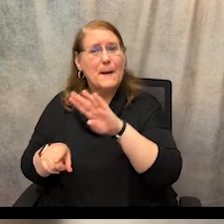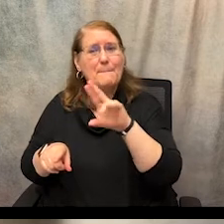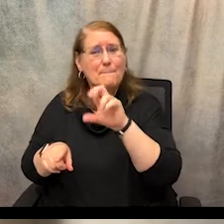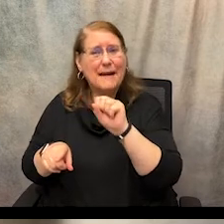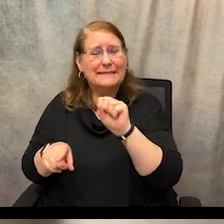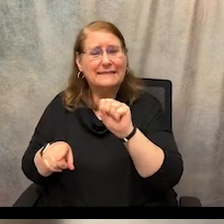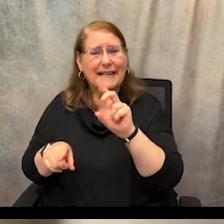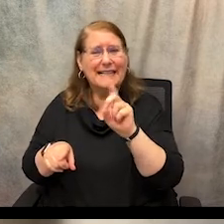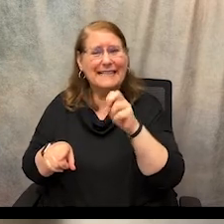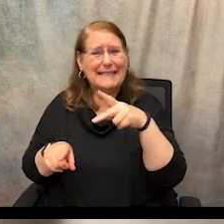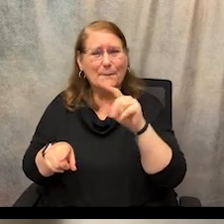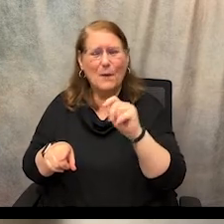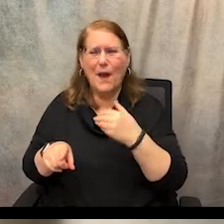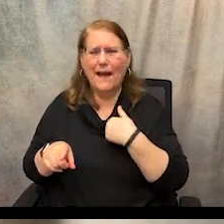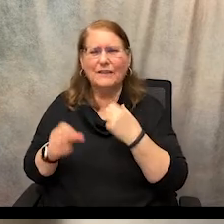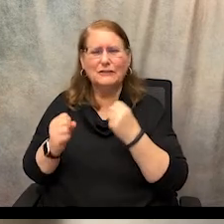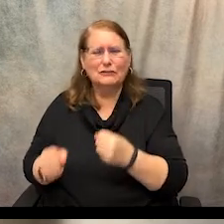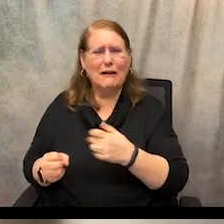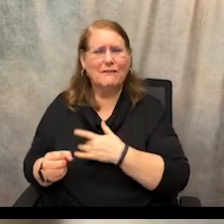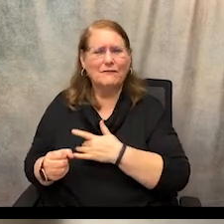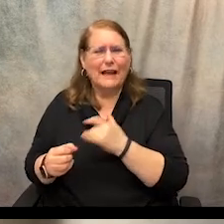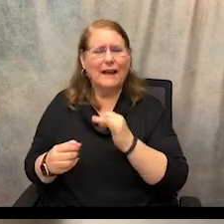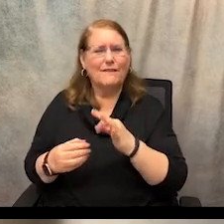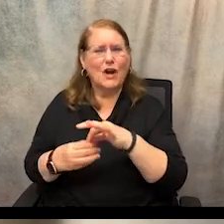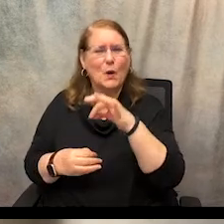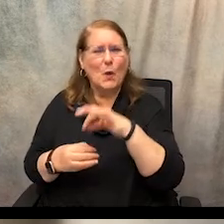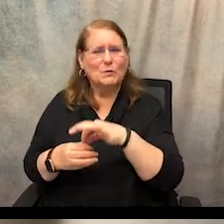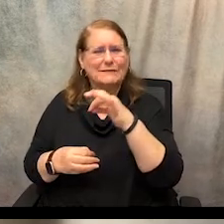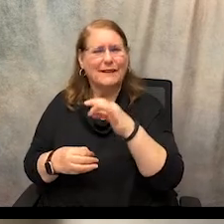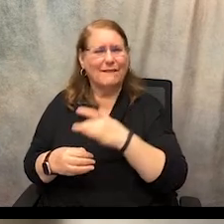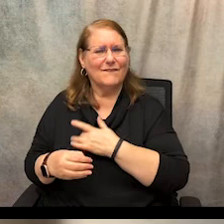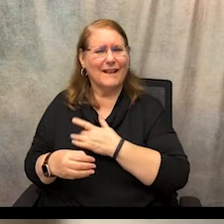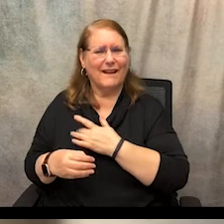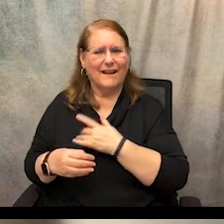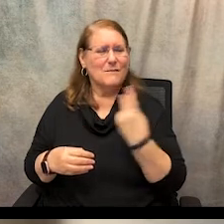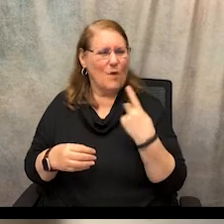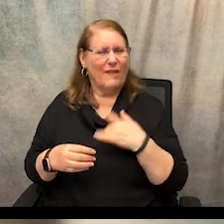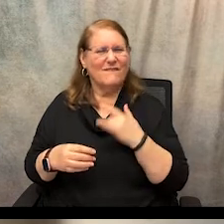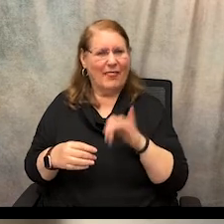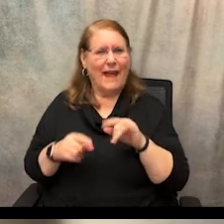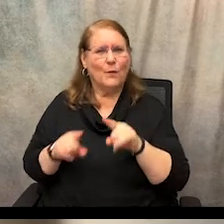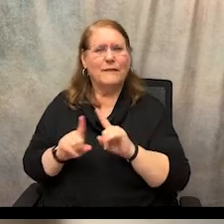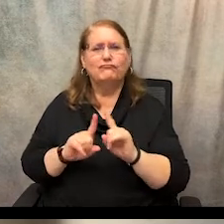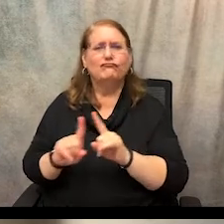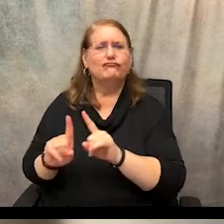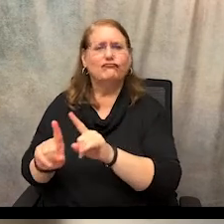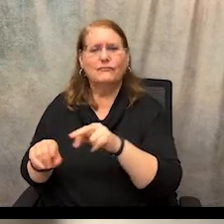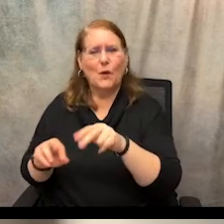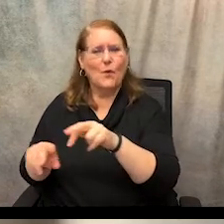like laden with this like ghostly character that I think we both felt as we were walking around there. Yeah.